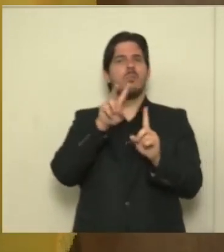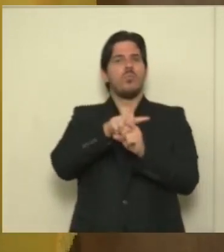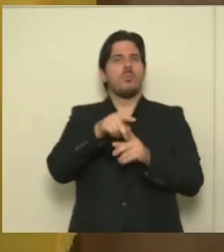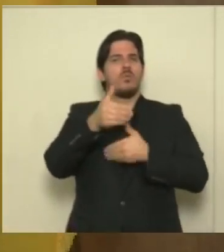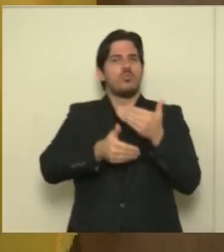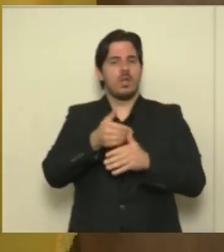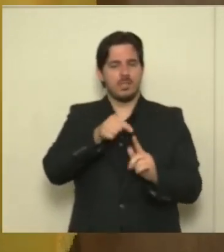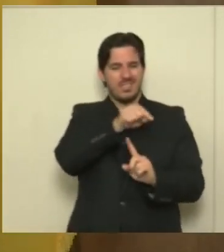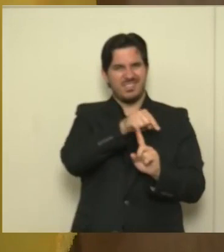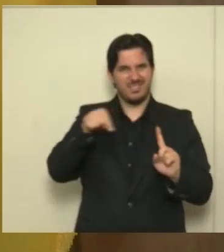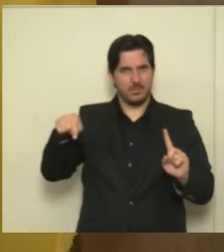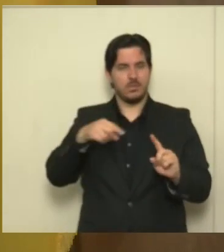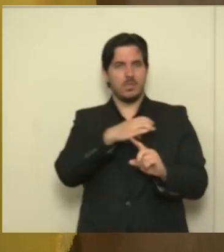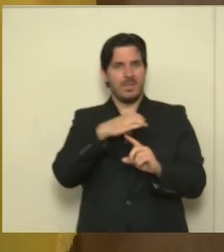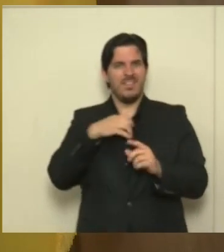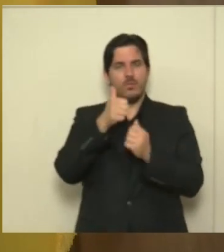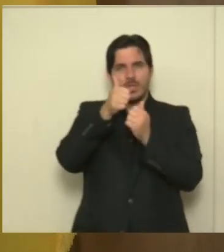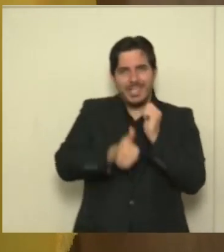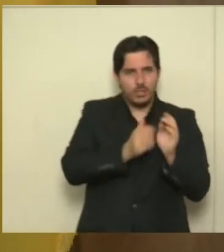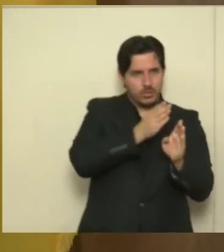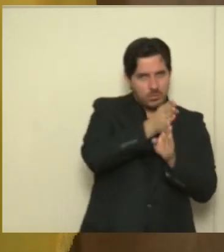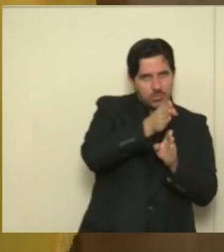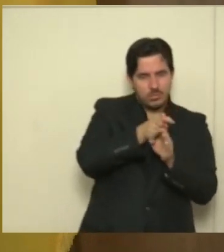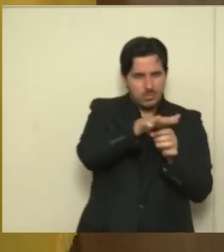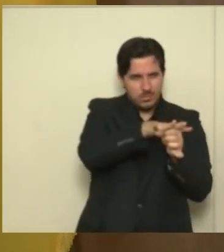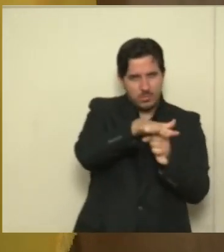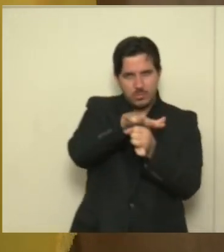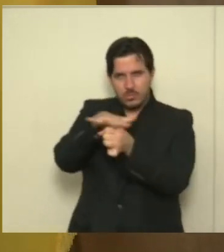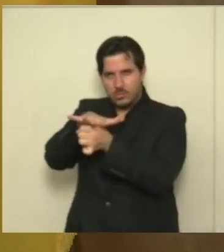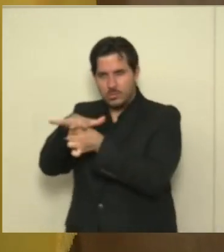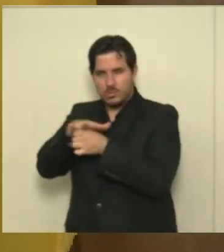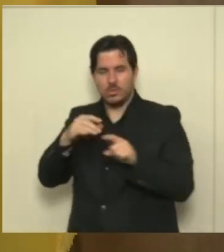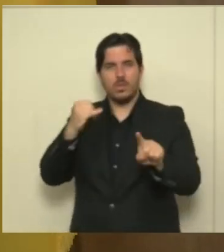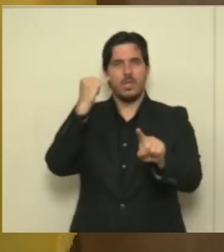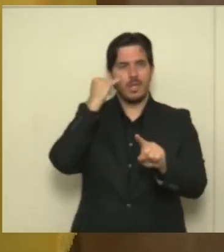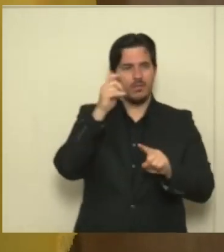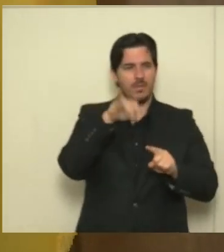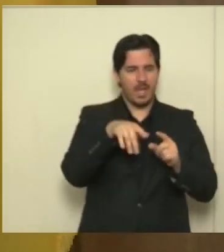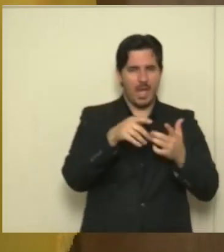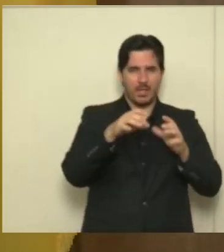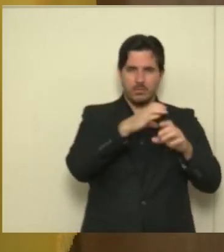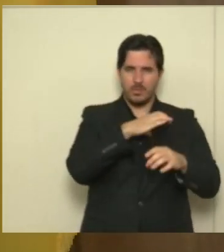there for each area that a Judicial Nominating Commission would cover.